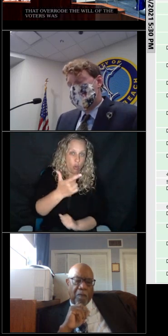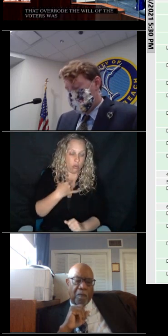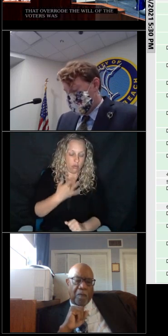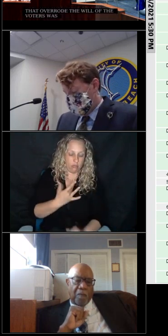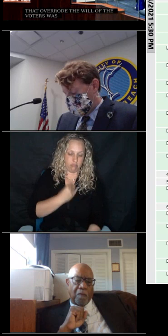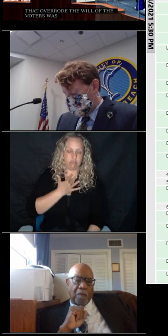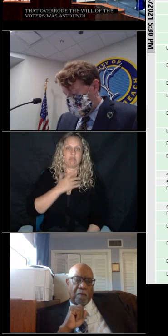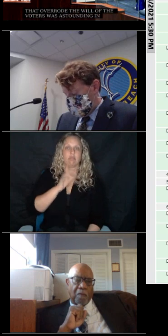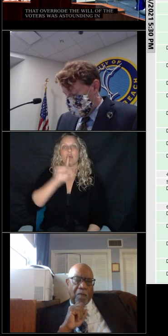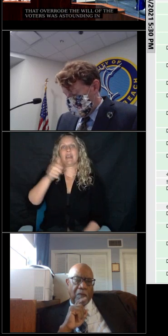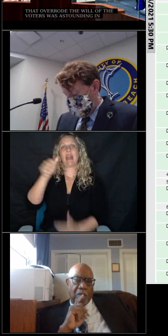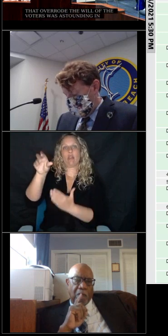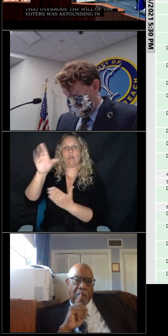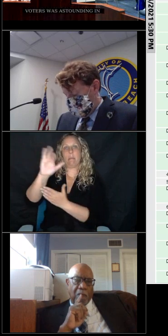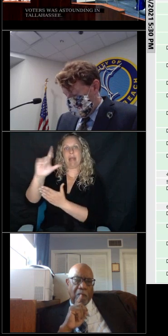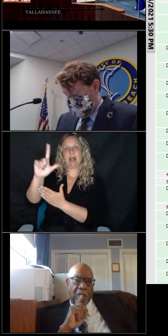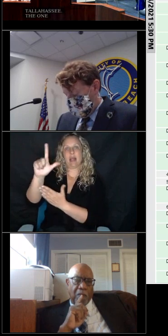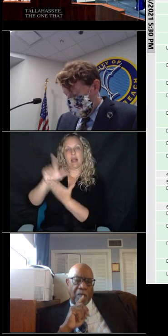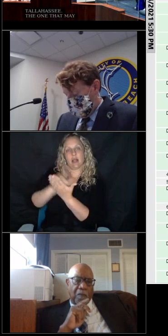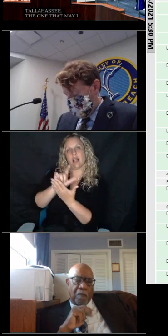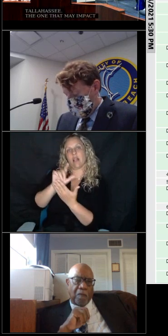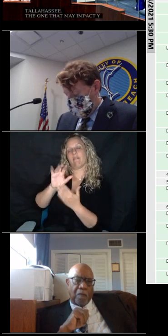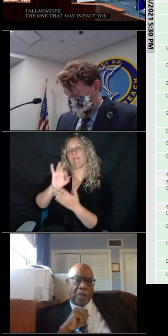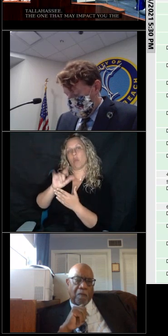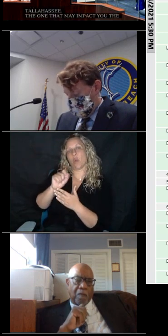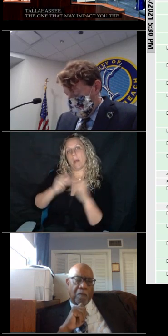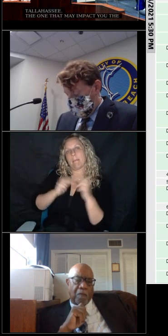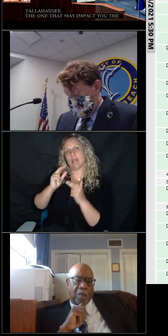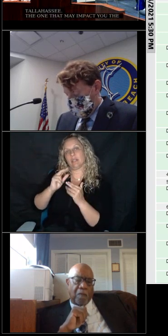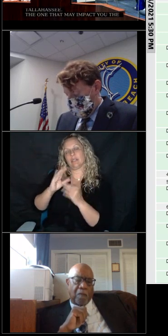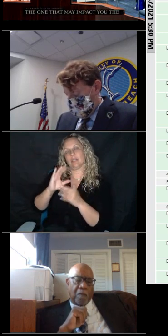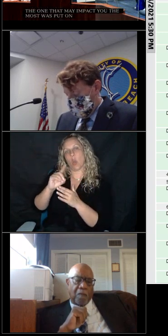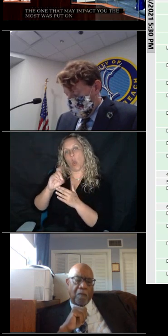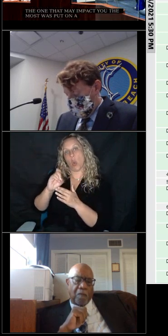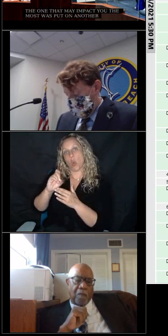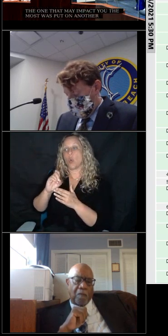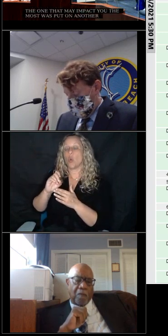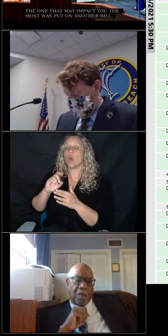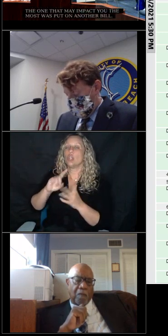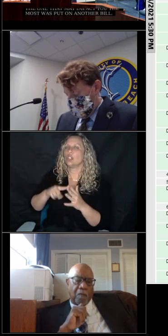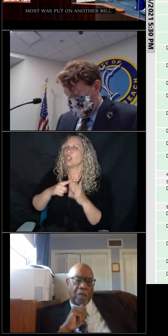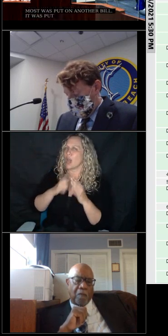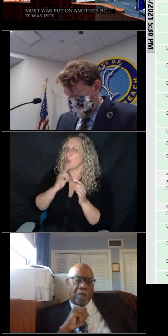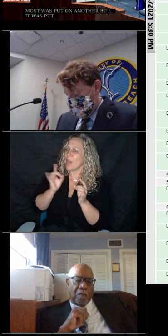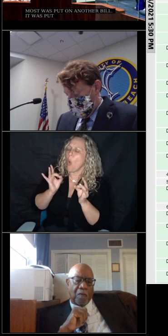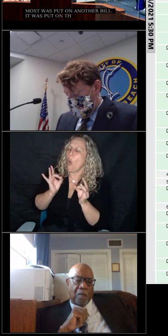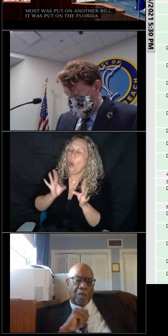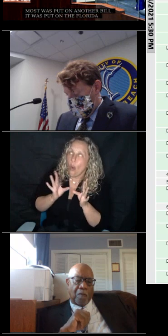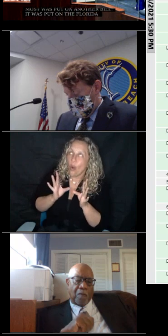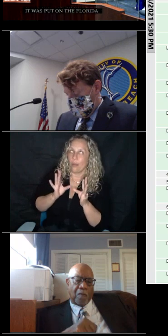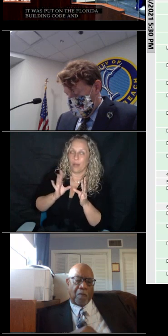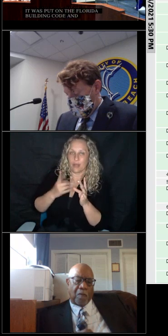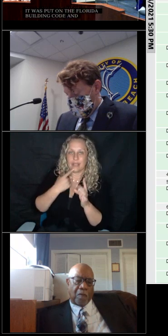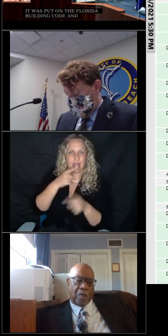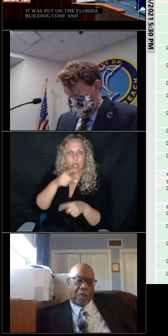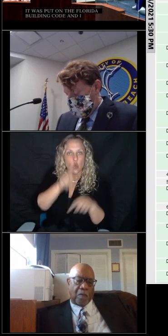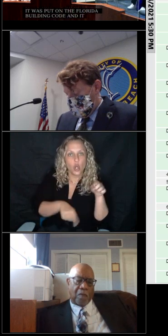on another bill. It was put on the Florida Building Code, and it started out really horrible. And it said you